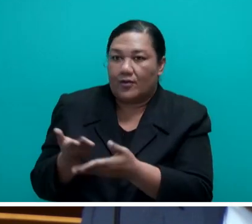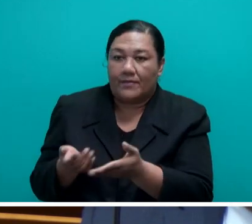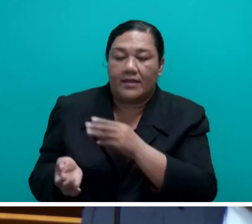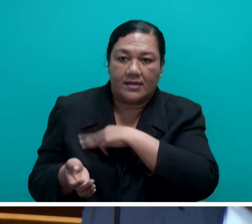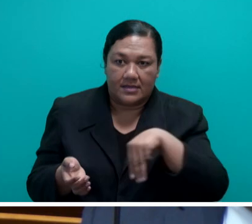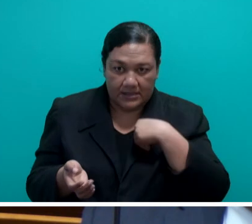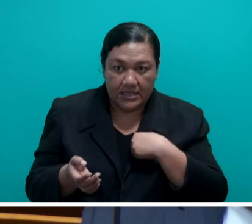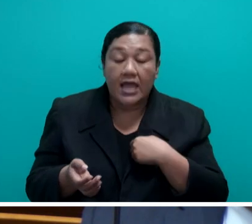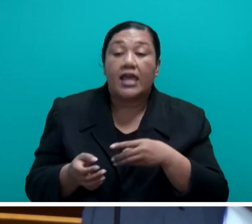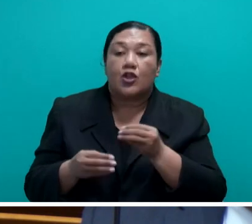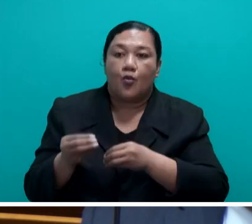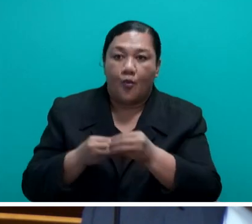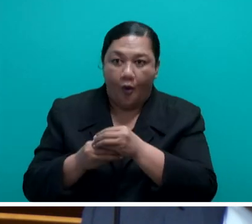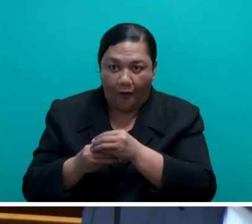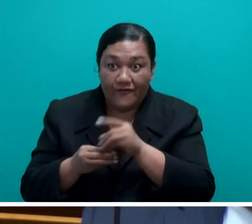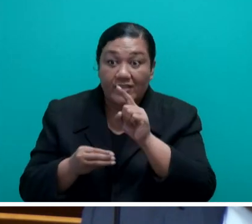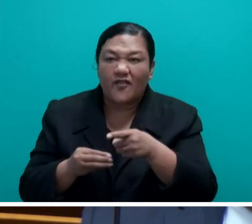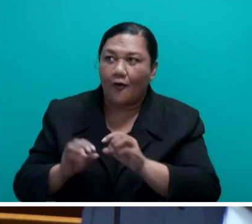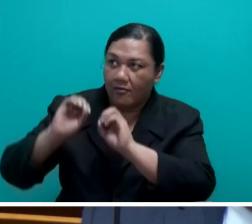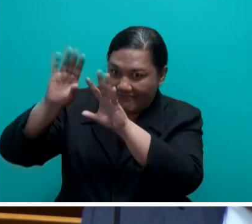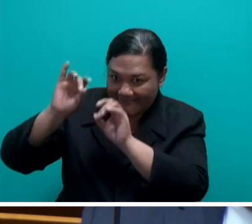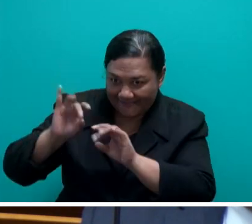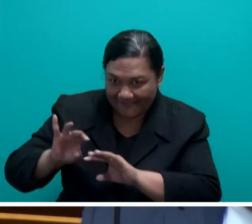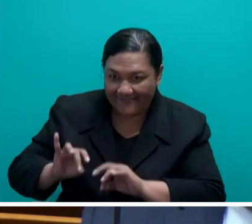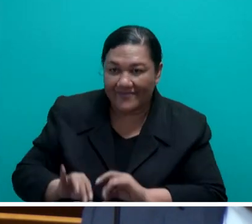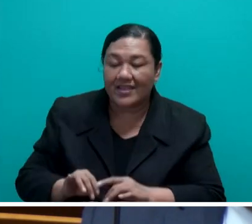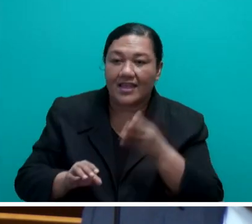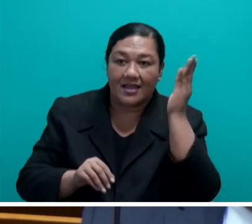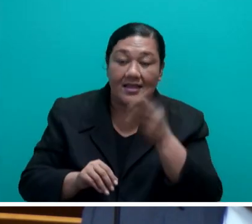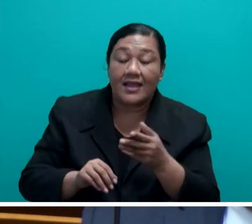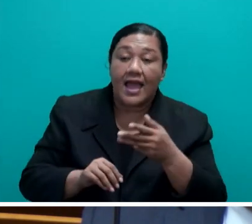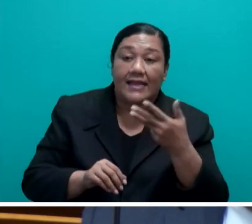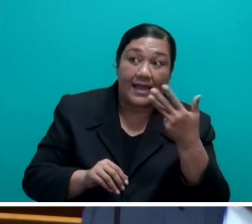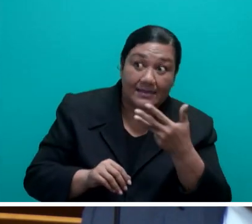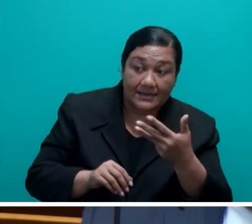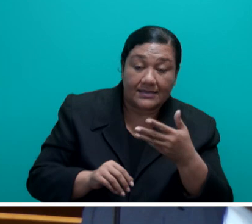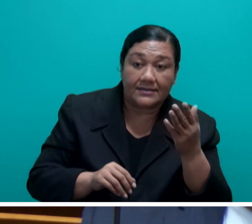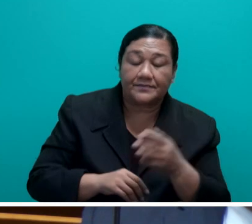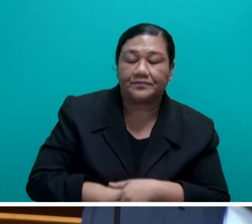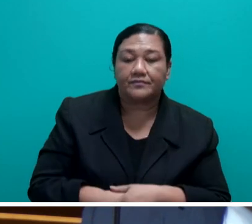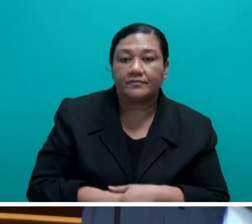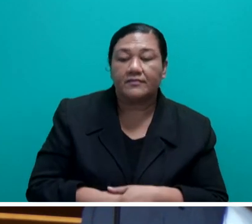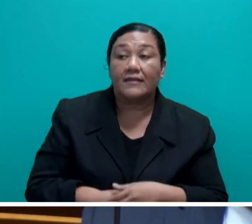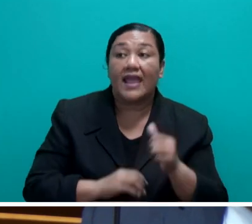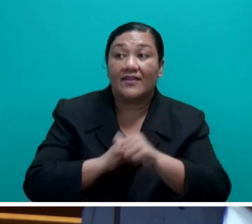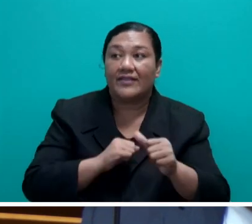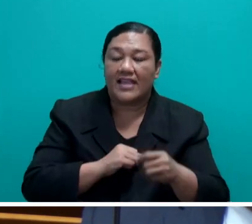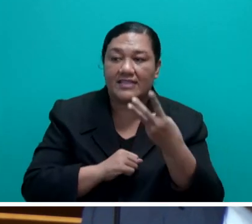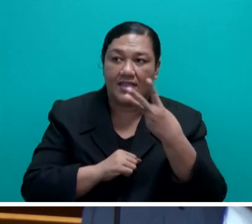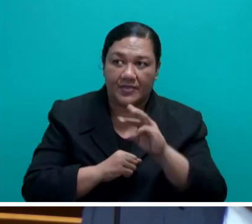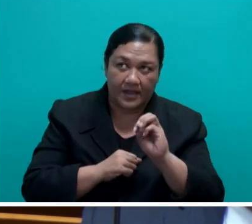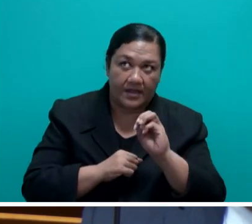Office. Tender reference RFT 49/2024 was advertised on 23rd March